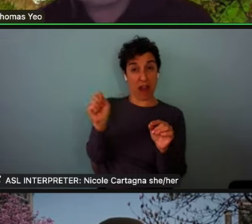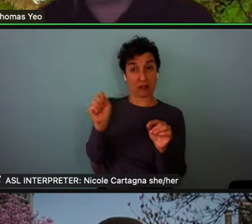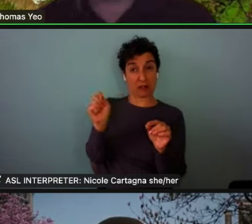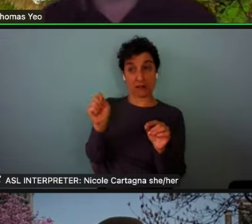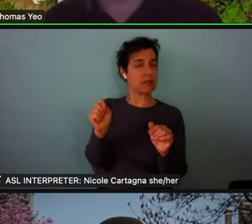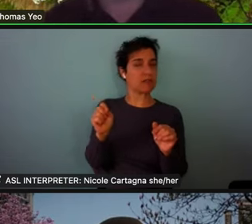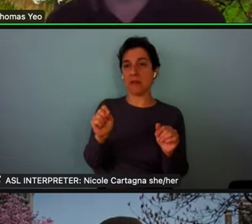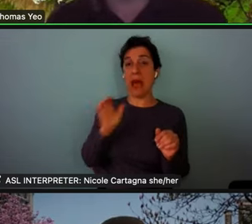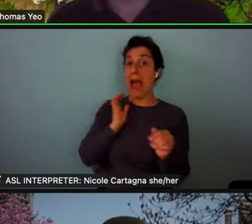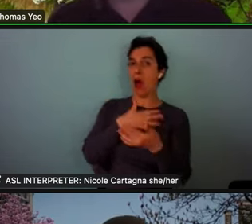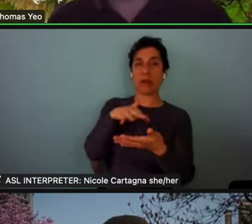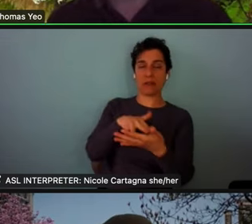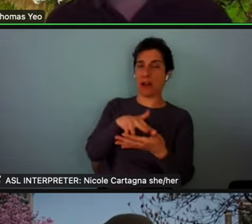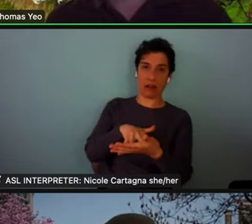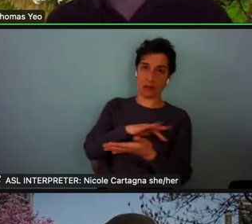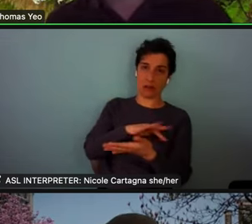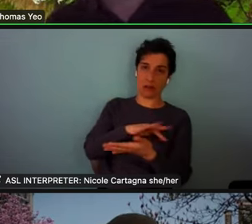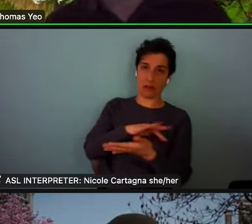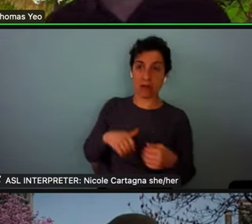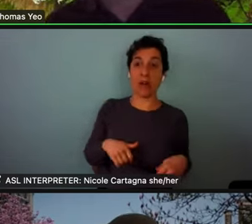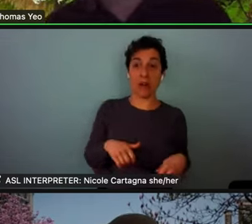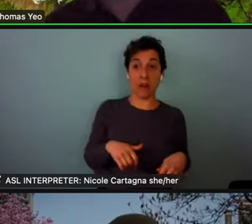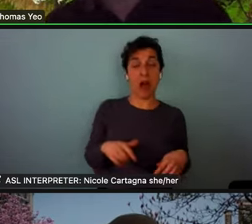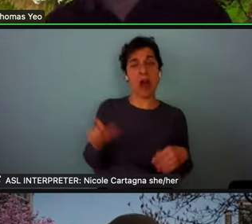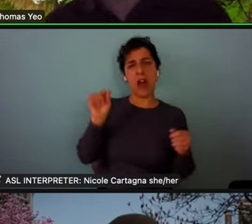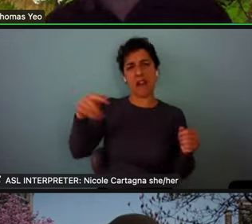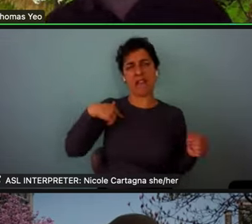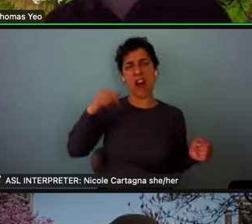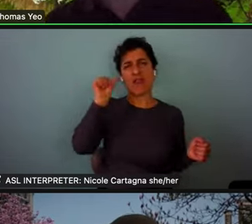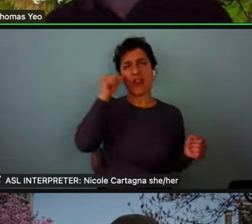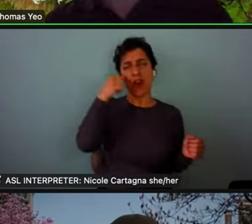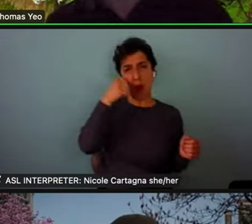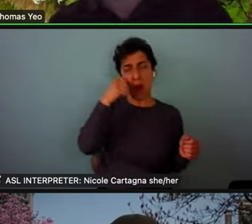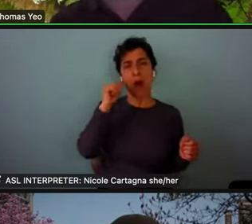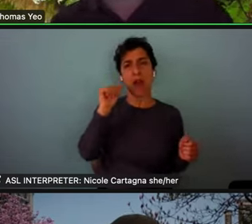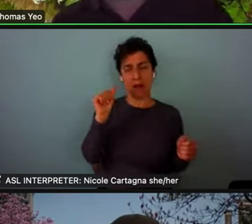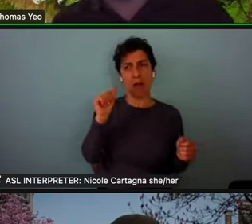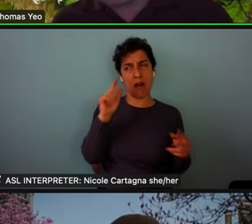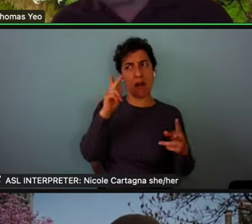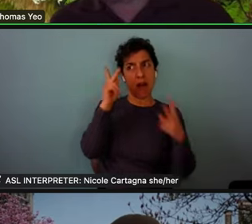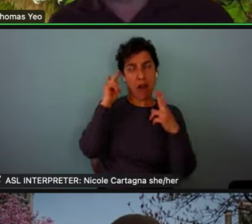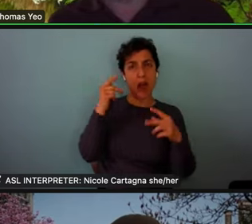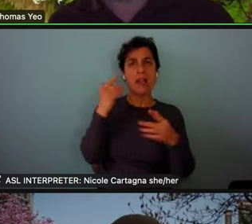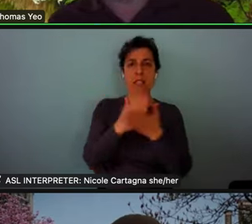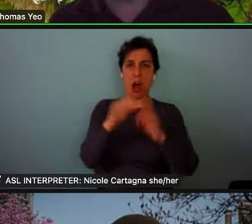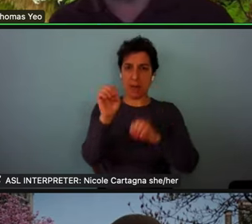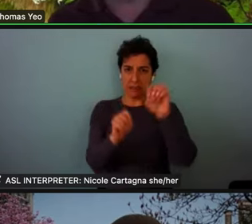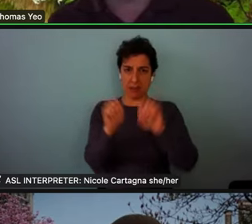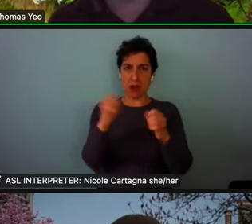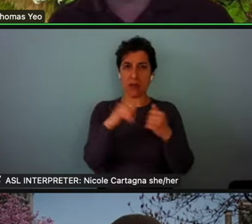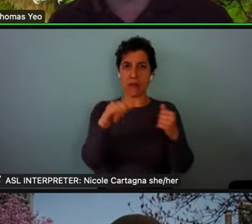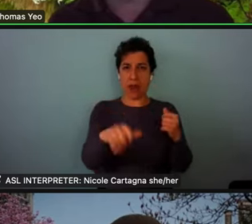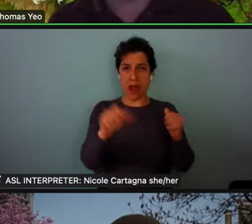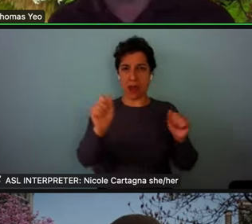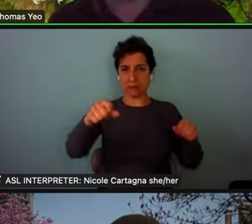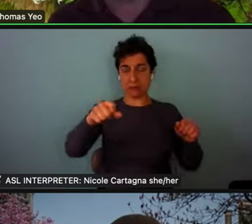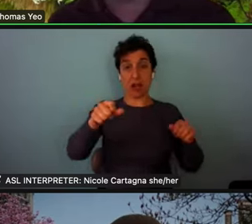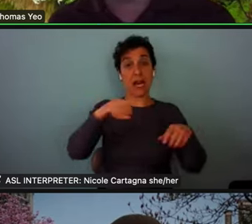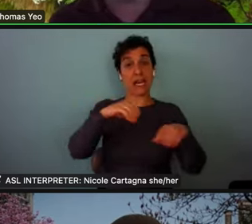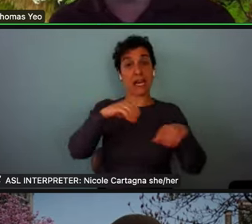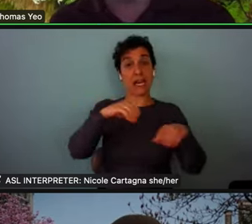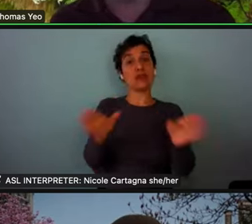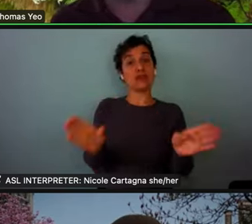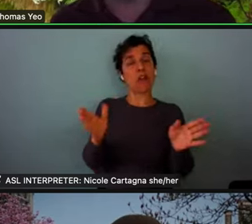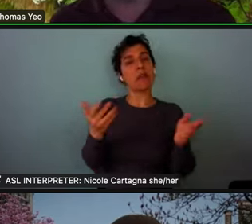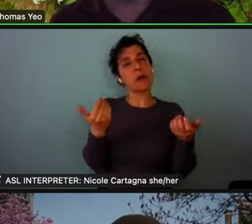events. If I recall, we did do some experiments with it, and in general, it kind of